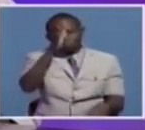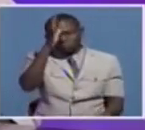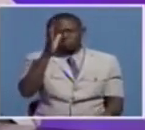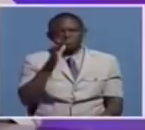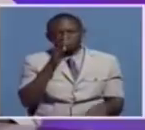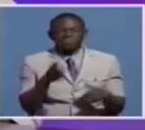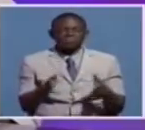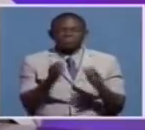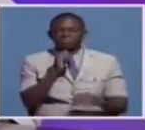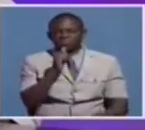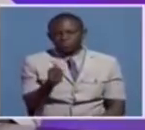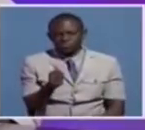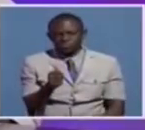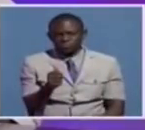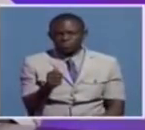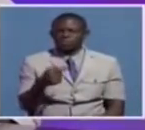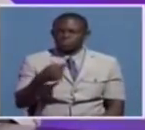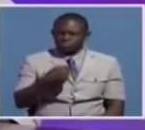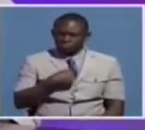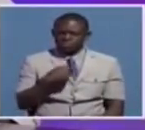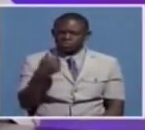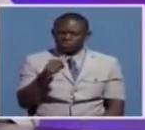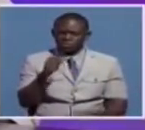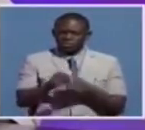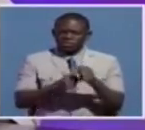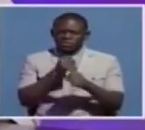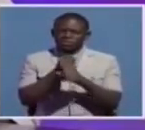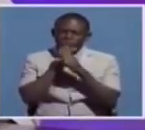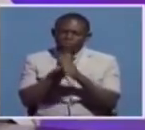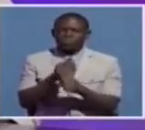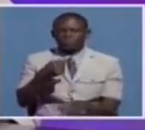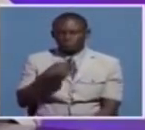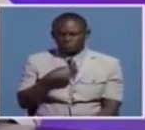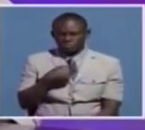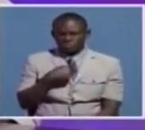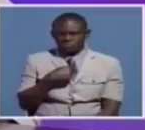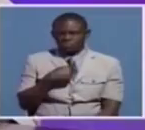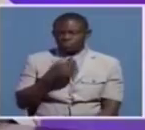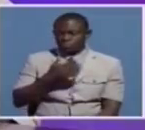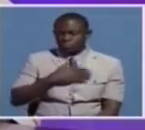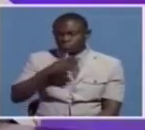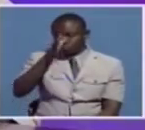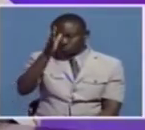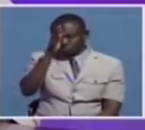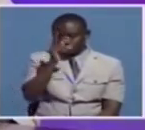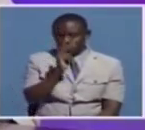years old, and my father, I think, called each one of us. He certainly called me to